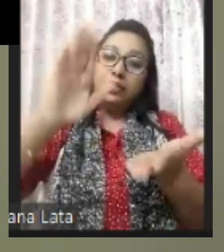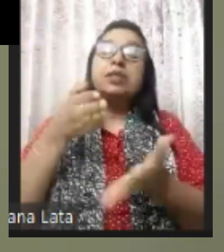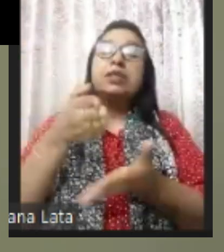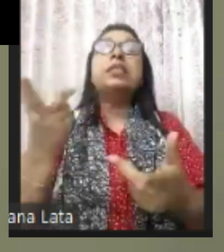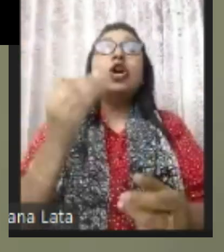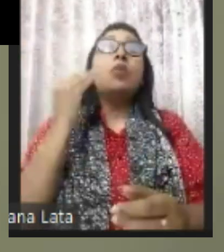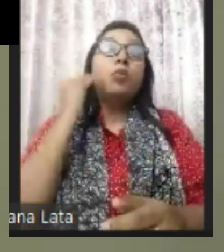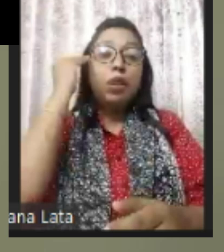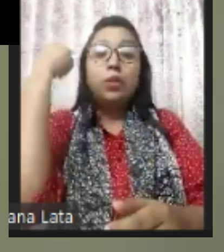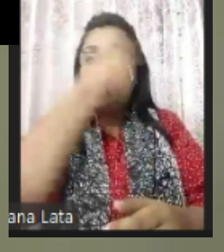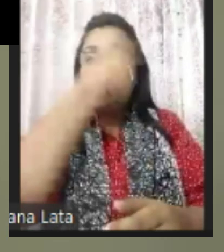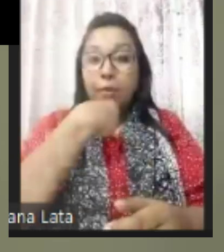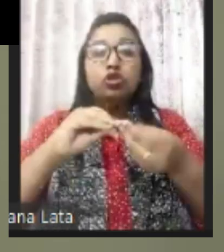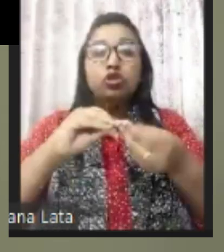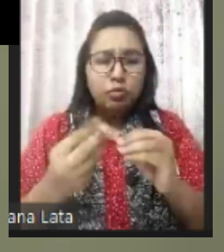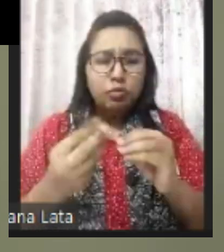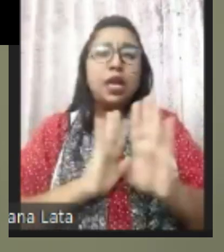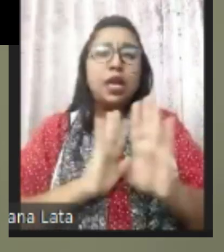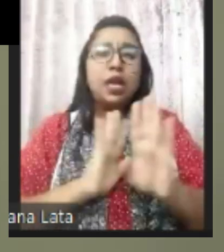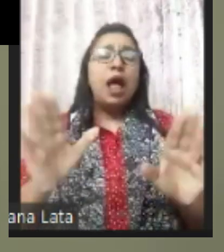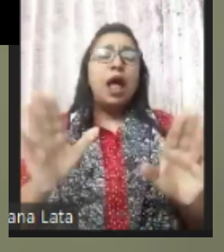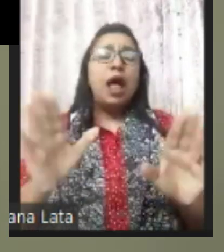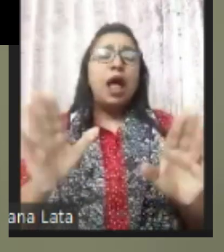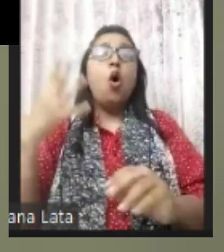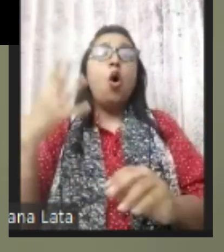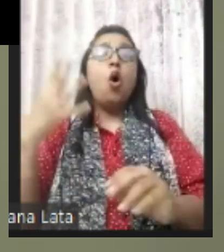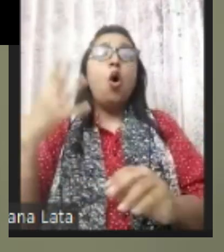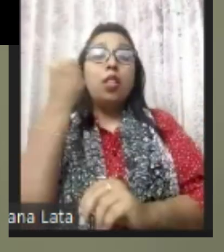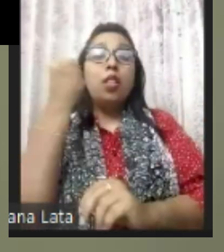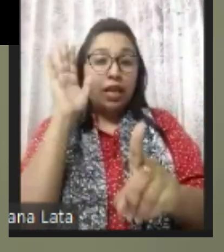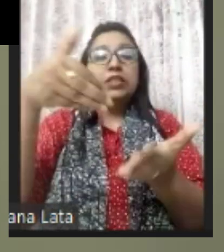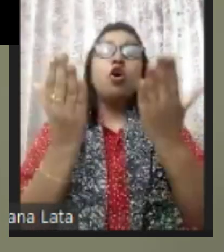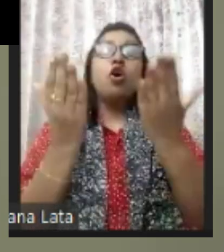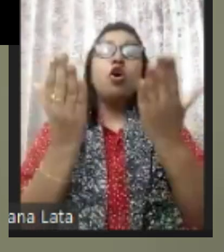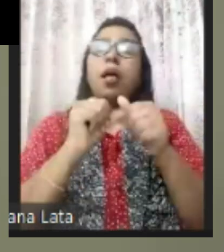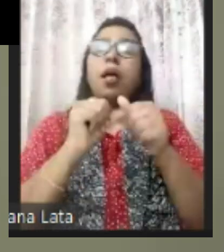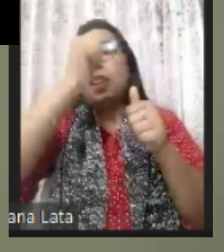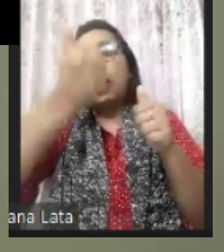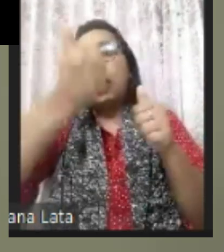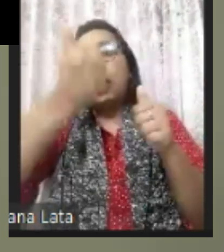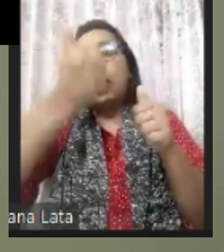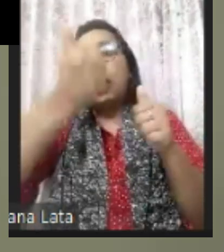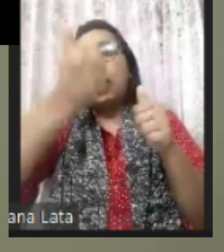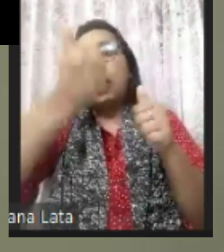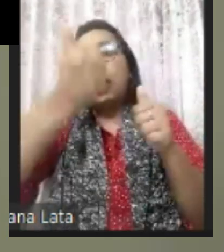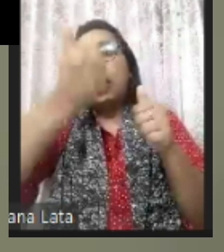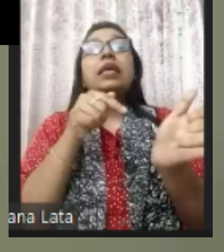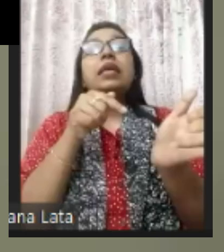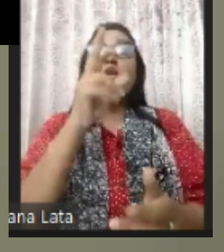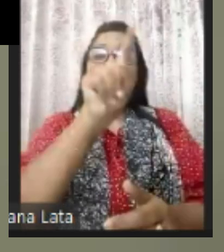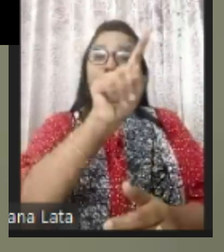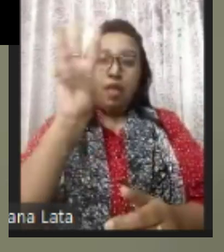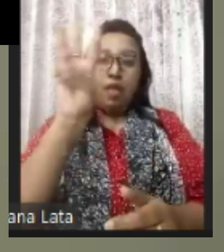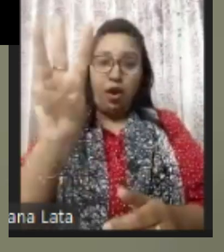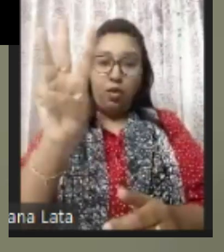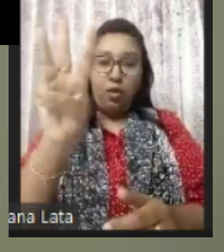have developed a draft guideline, web and digital service designing guideline for ensuring inclusive accessibility just